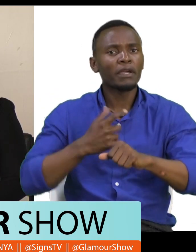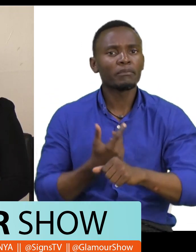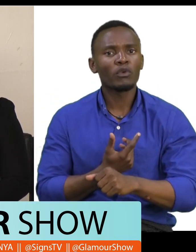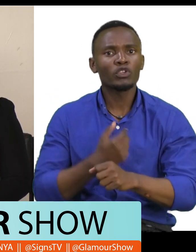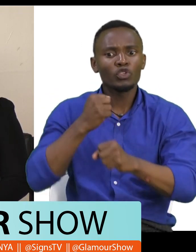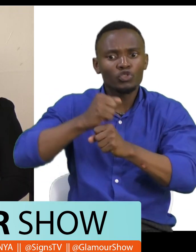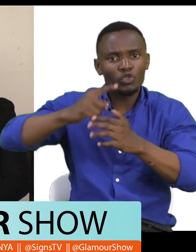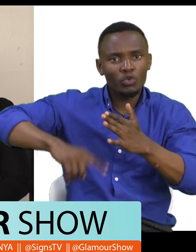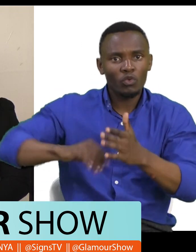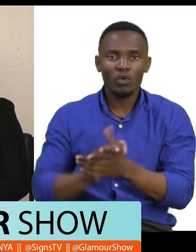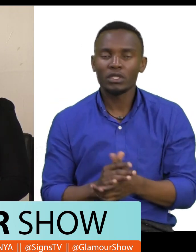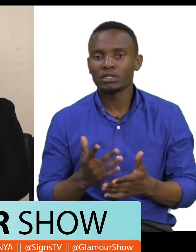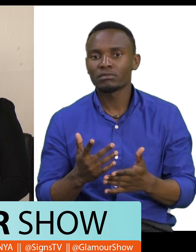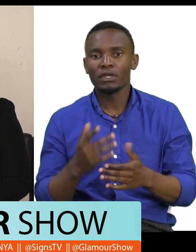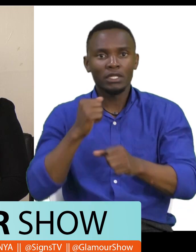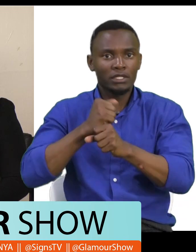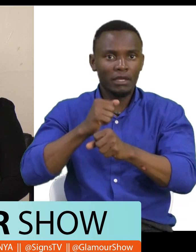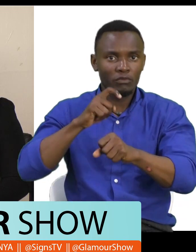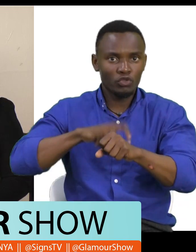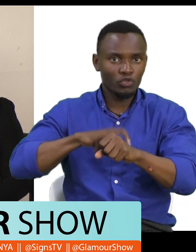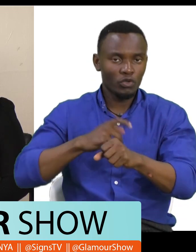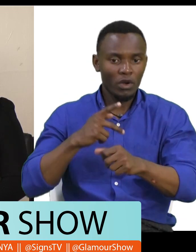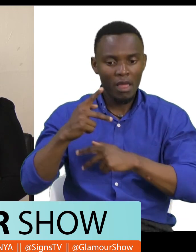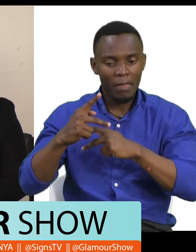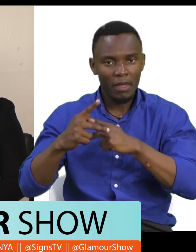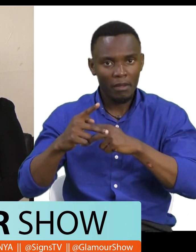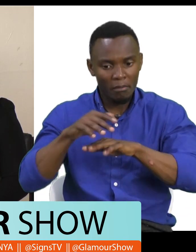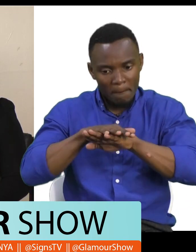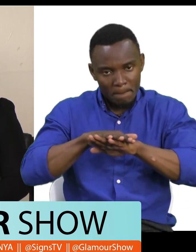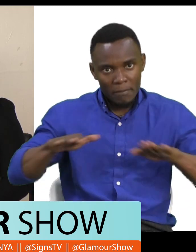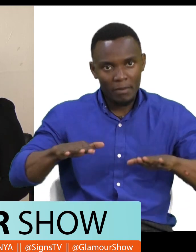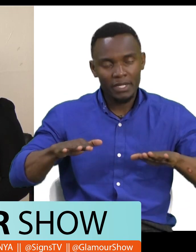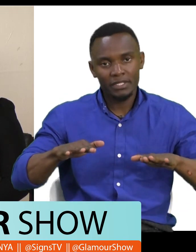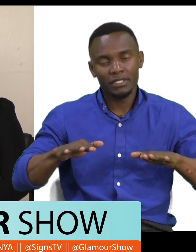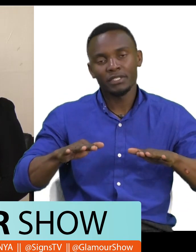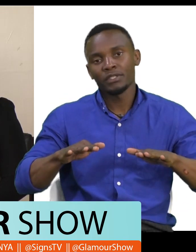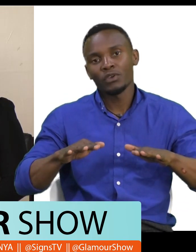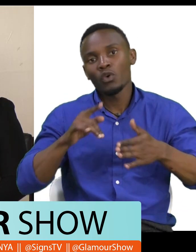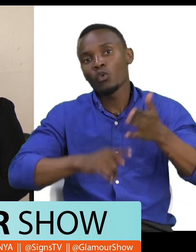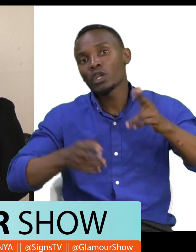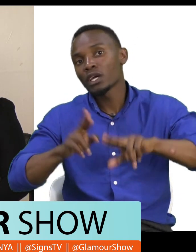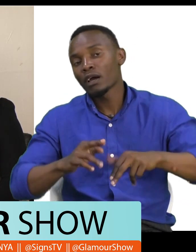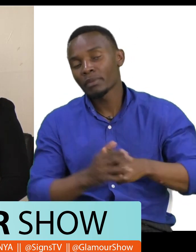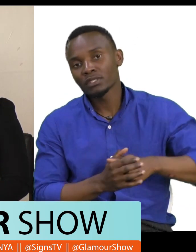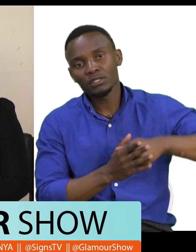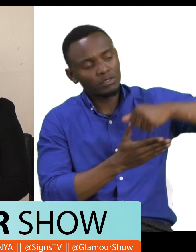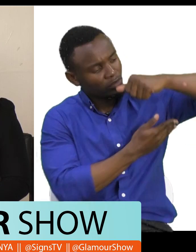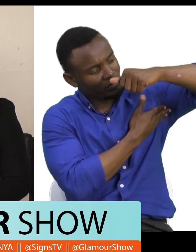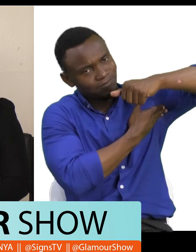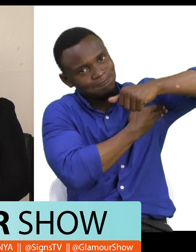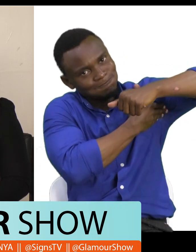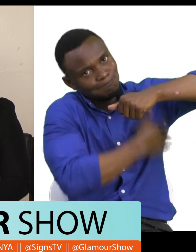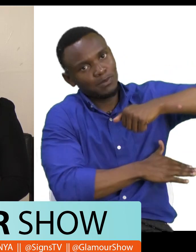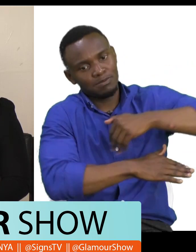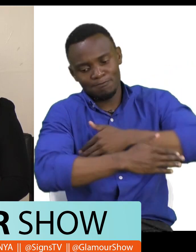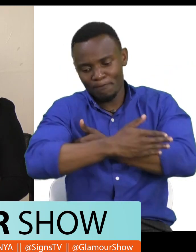are doing that practical or you are. When we are carrying out that permanent hair removal, so you get that the hair roots are